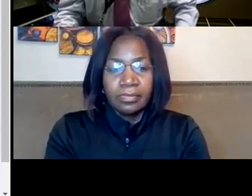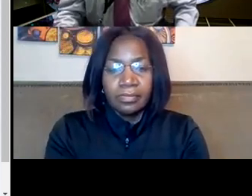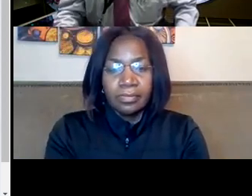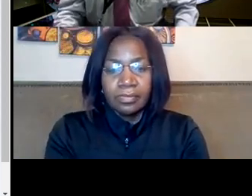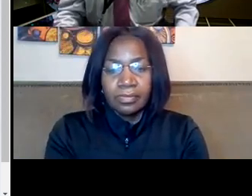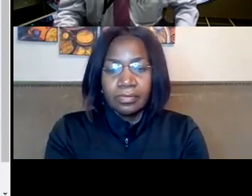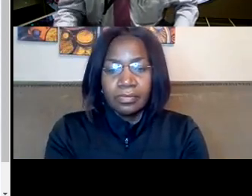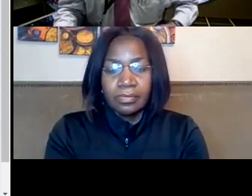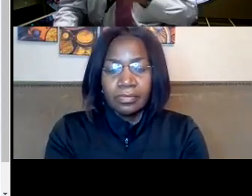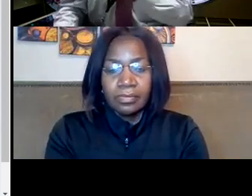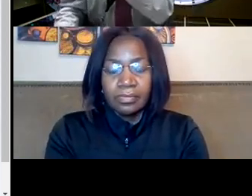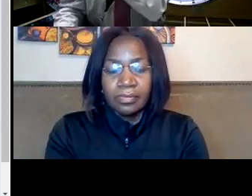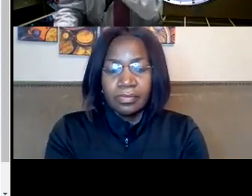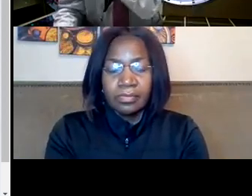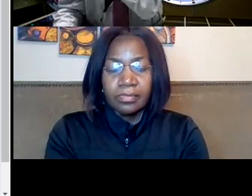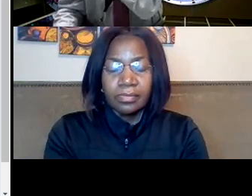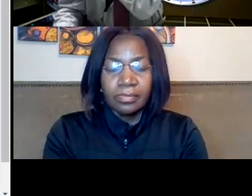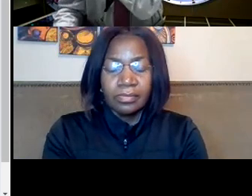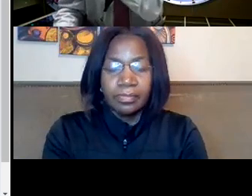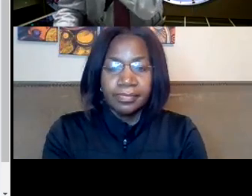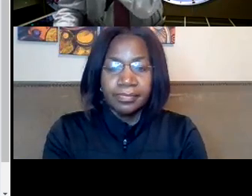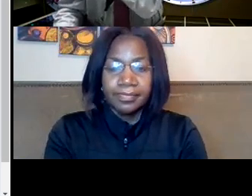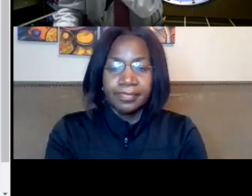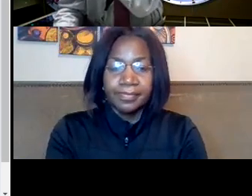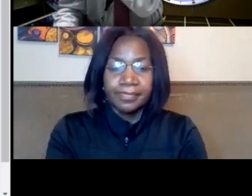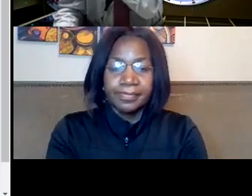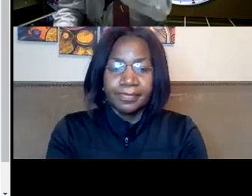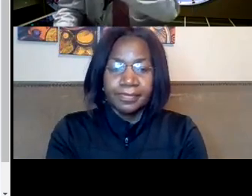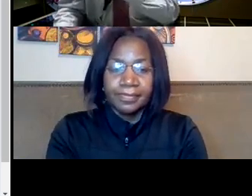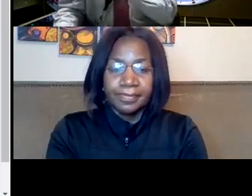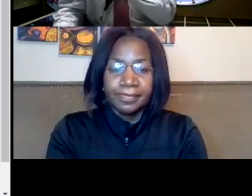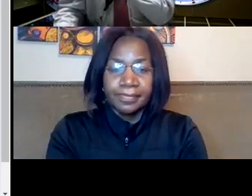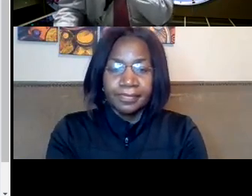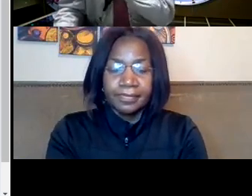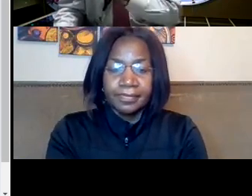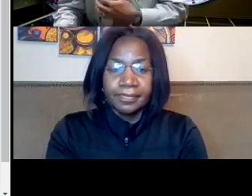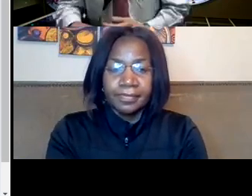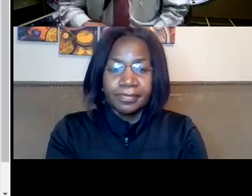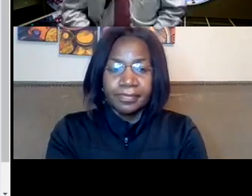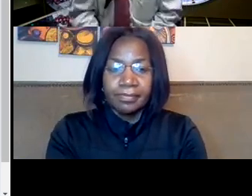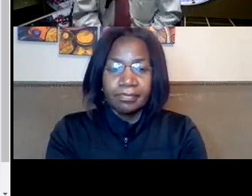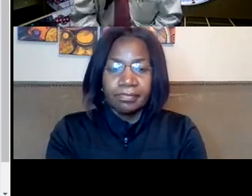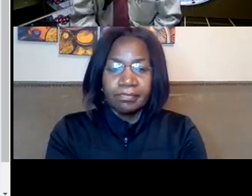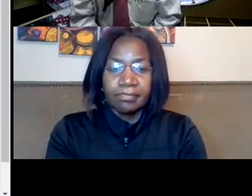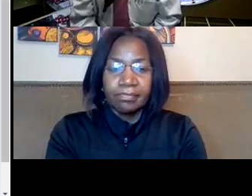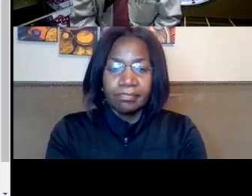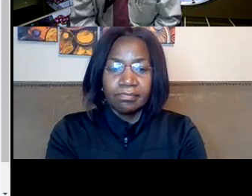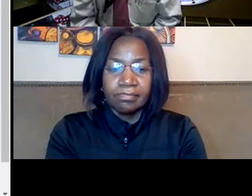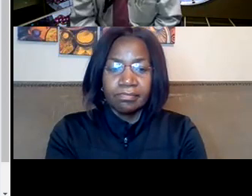we've reached out to the majority of those people in that phase. To invite them to be